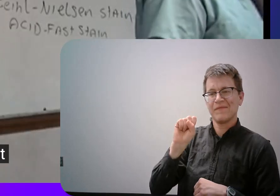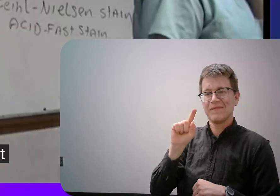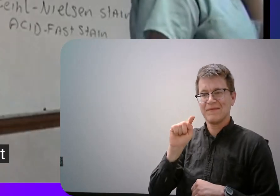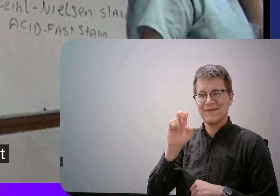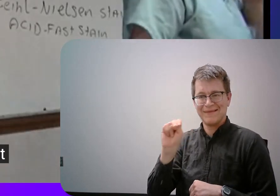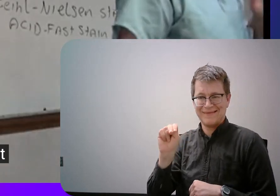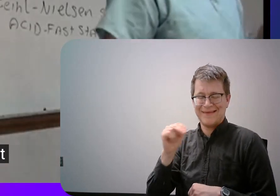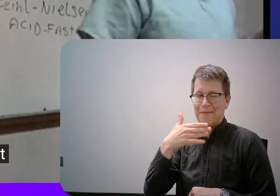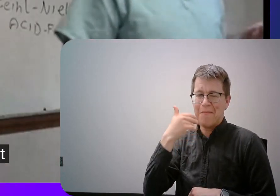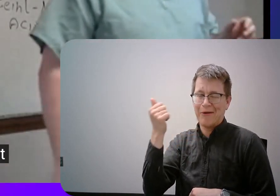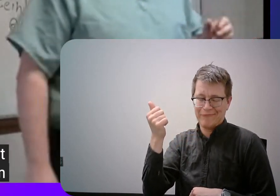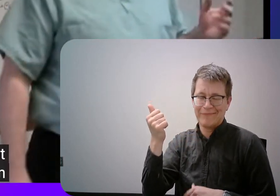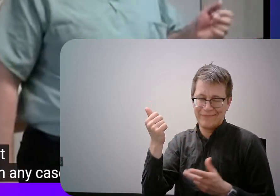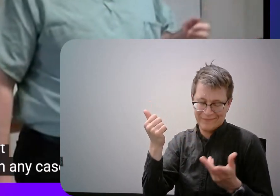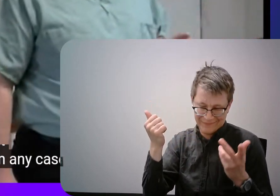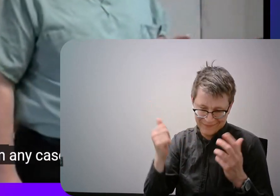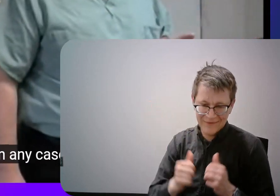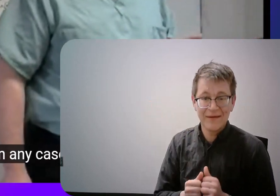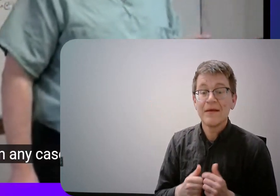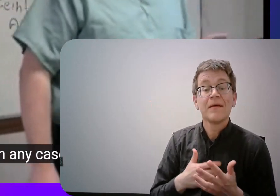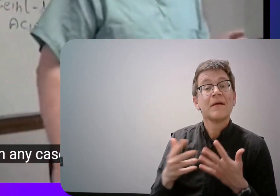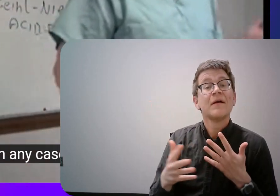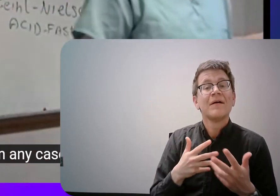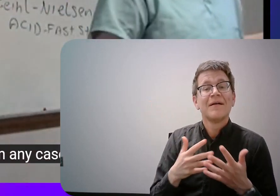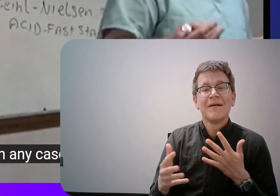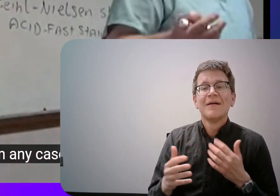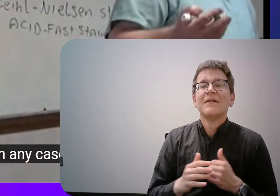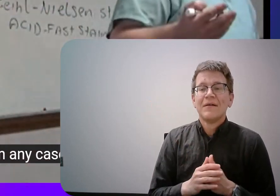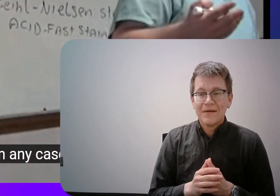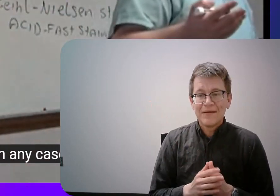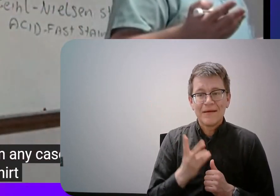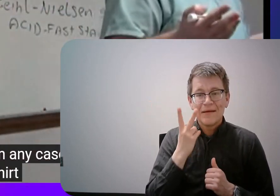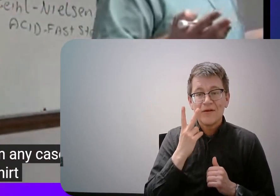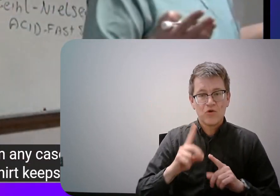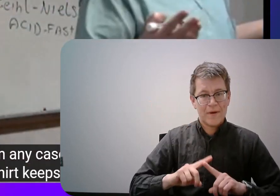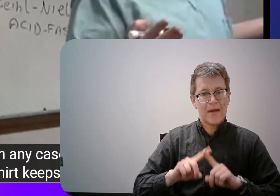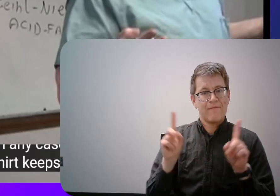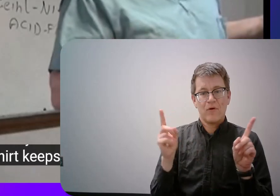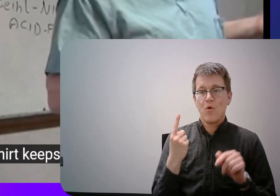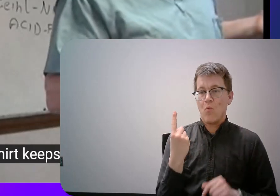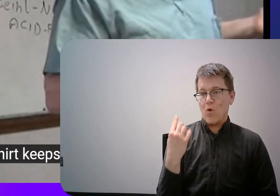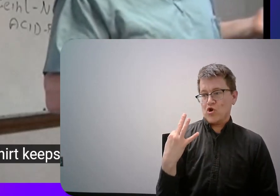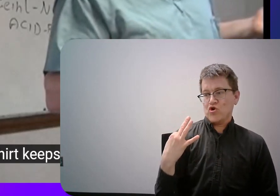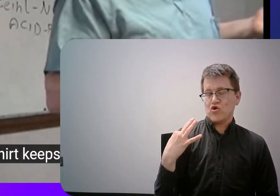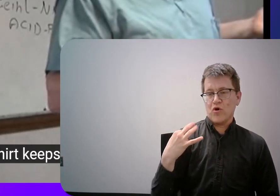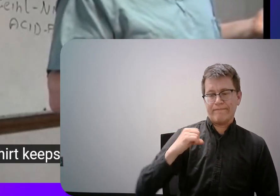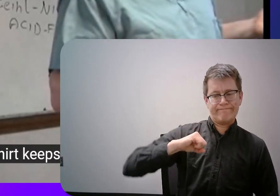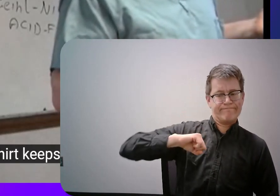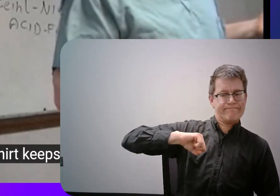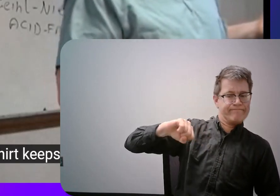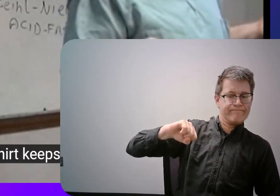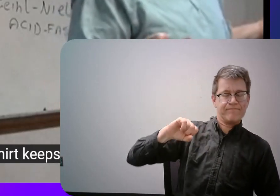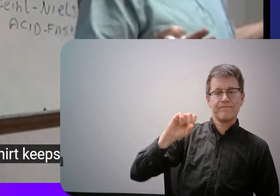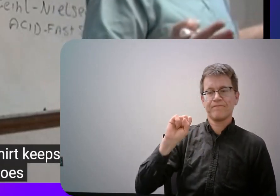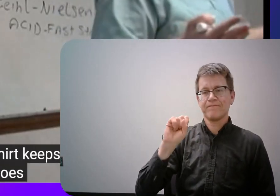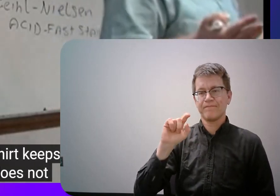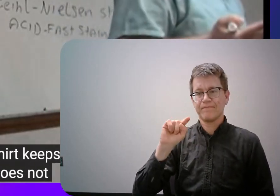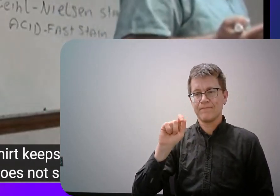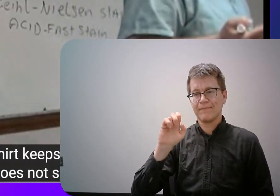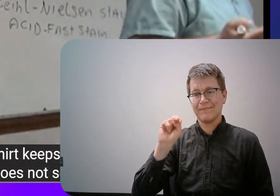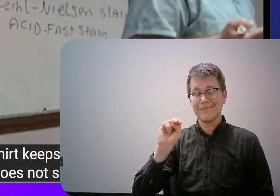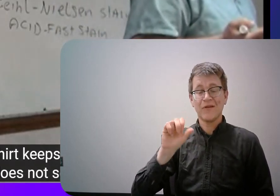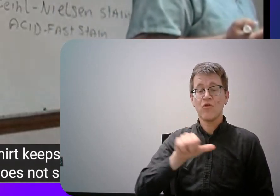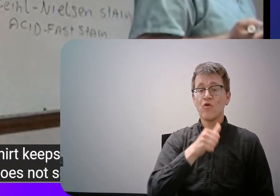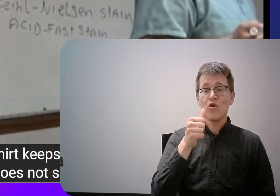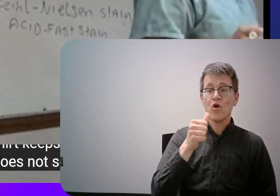Right? So in any case, you see the difference. One shirt keeps the stain, and the other one does